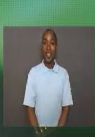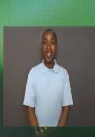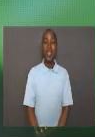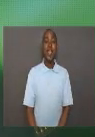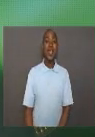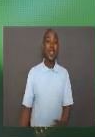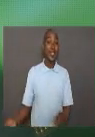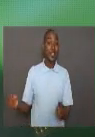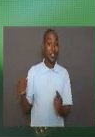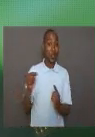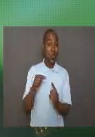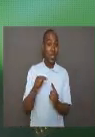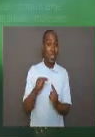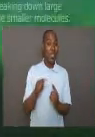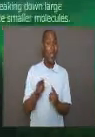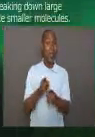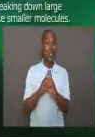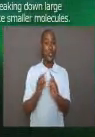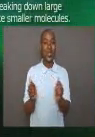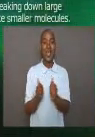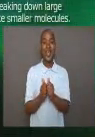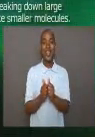the answers together.